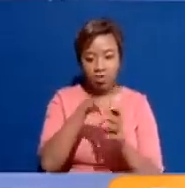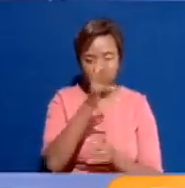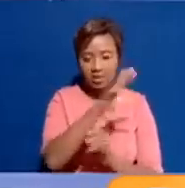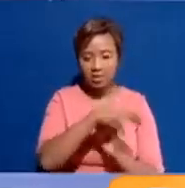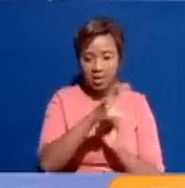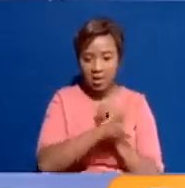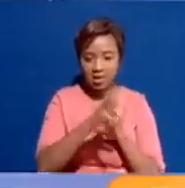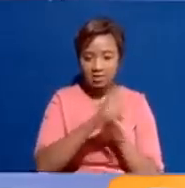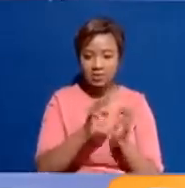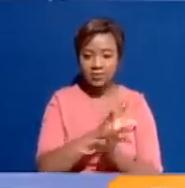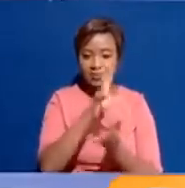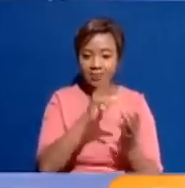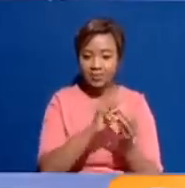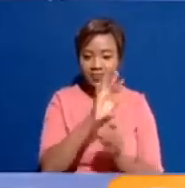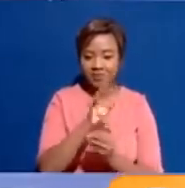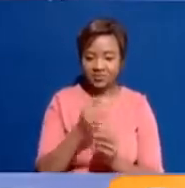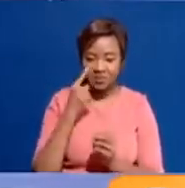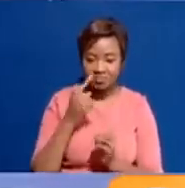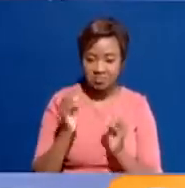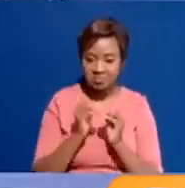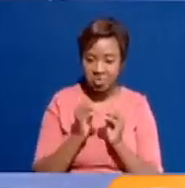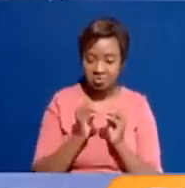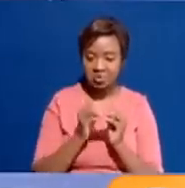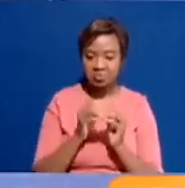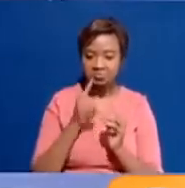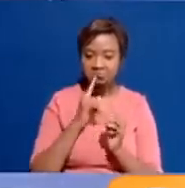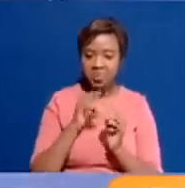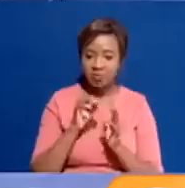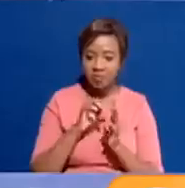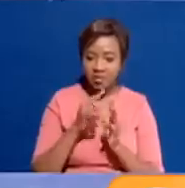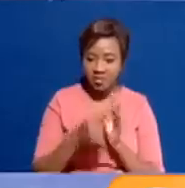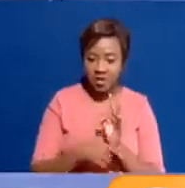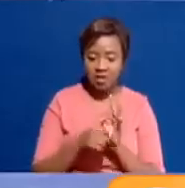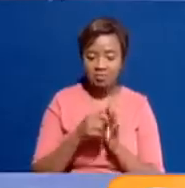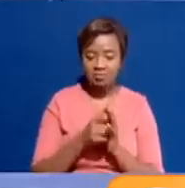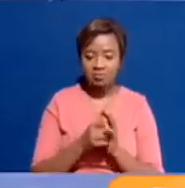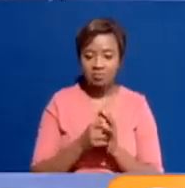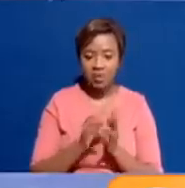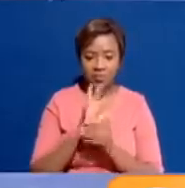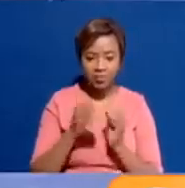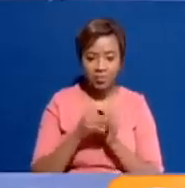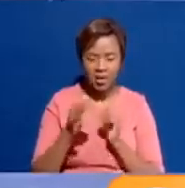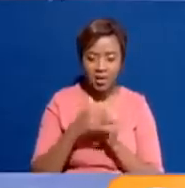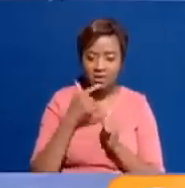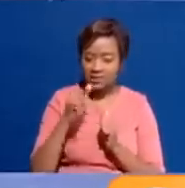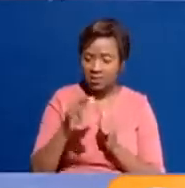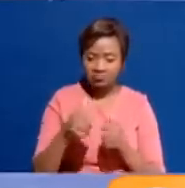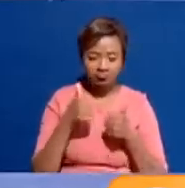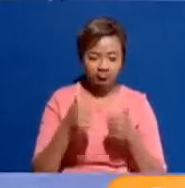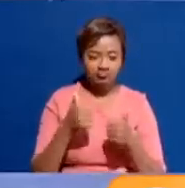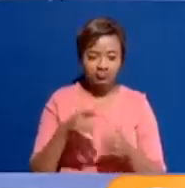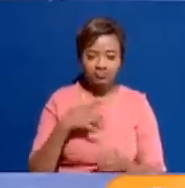countries. Mashirima Kapombe met three of the nine who say the launch is a milestone that Kenyans should own and be proud